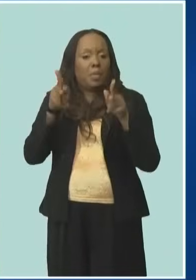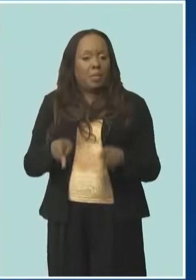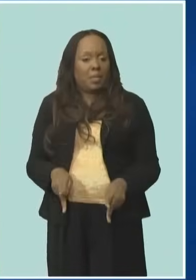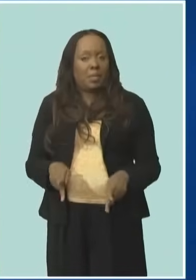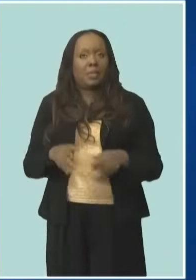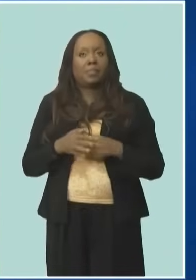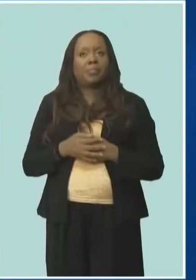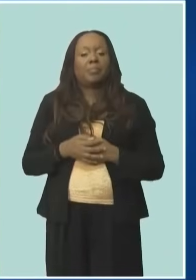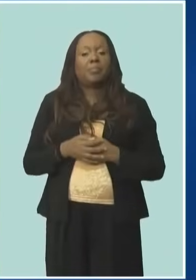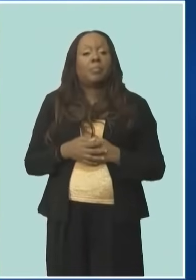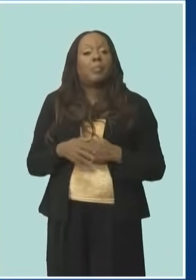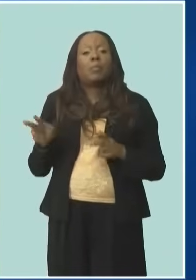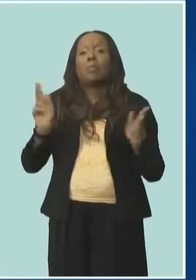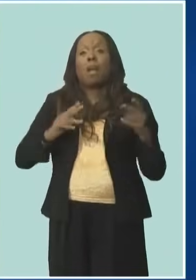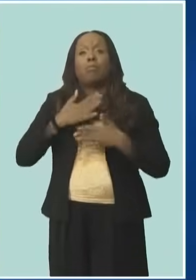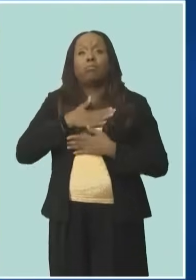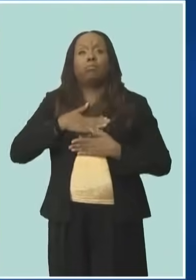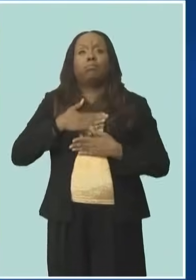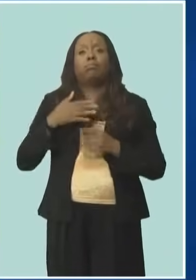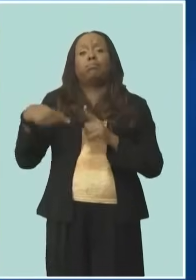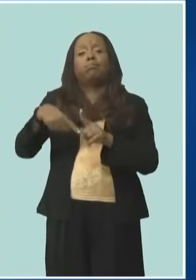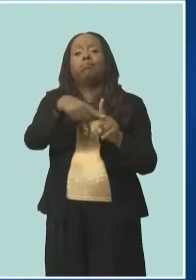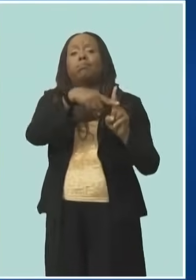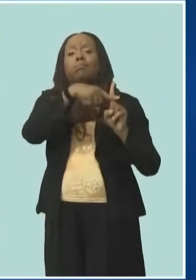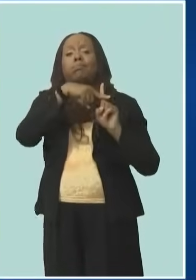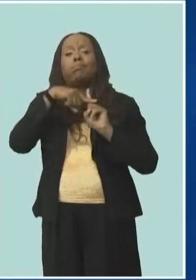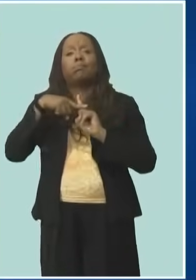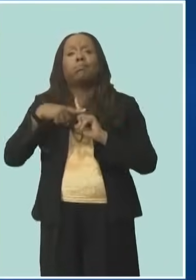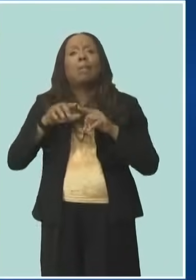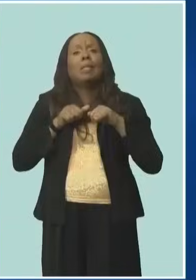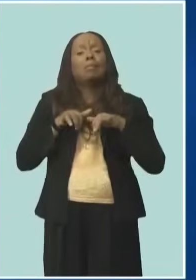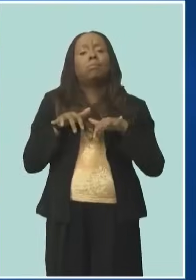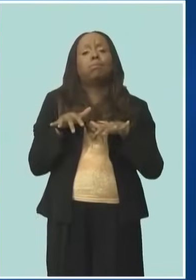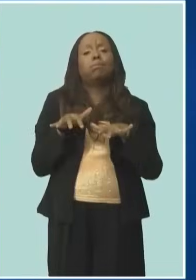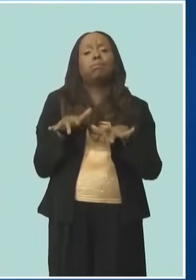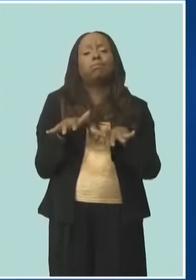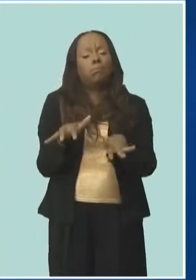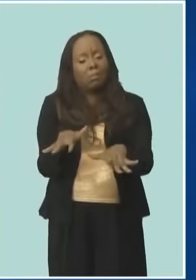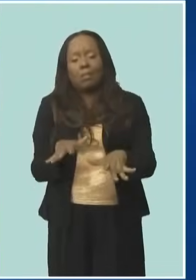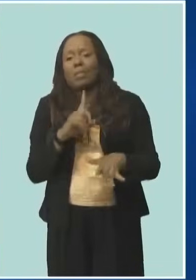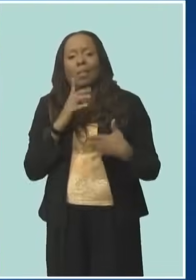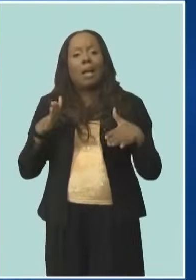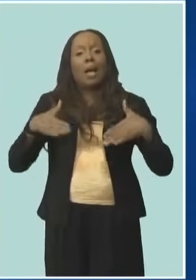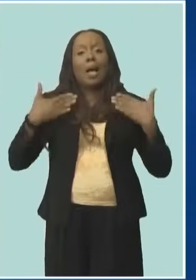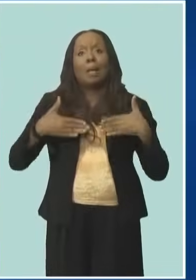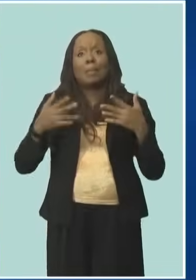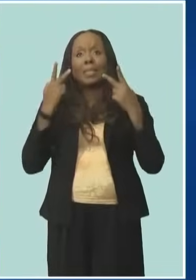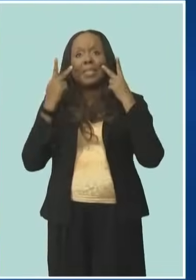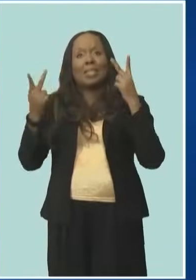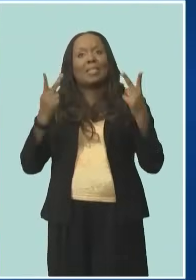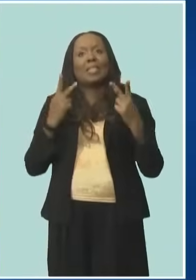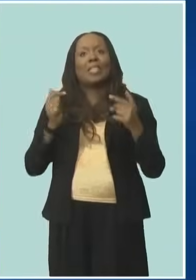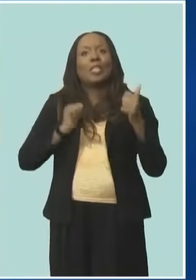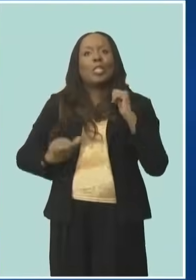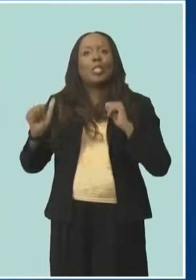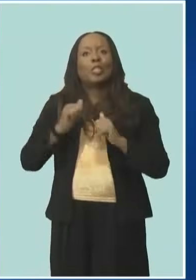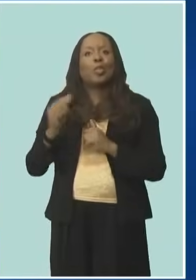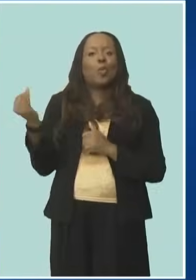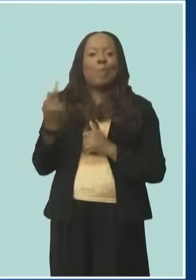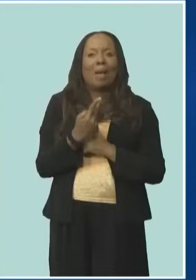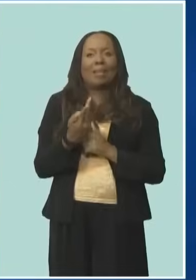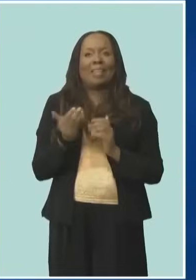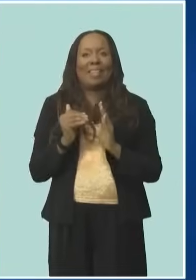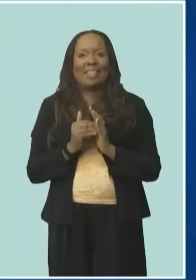Mahalia's Corner fans enjoyed the positive energy that radiated from the stage and are happy to see the return of the show. It's